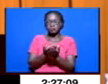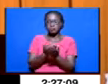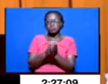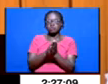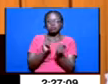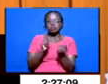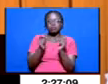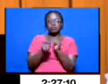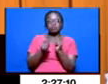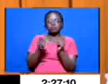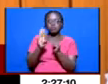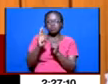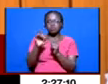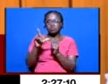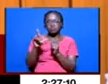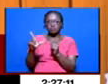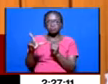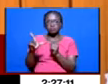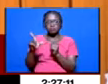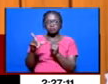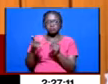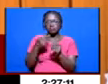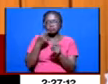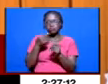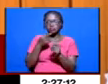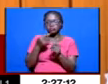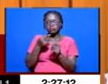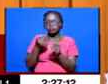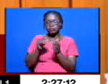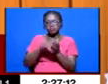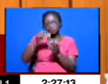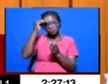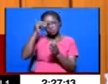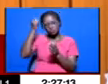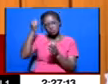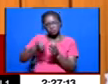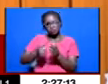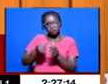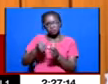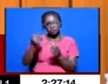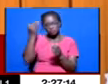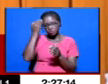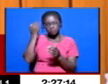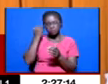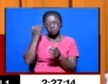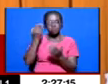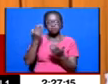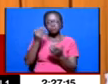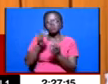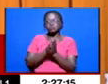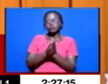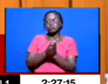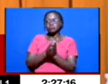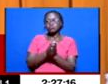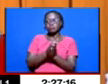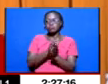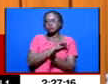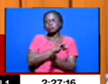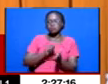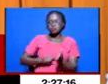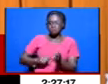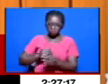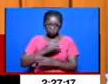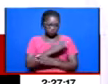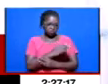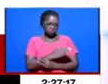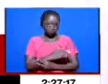bill, as rightly pointed out by the learned judges of the superior courts. Right from the handshake that was between him as the